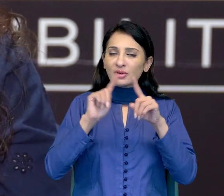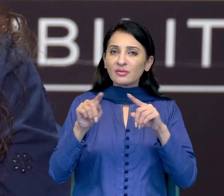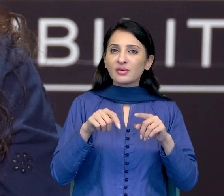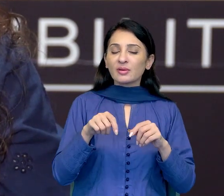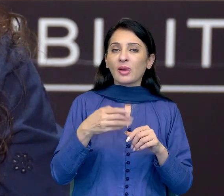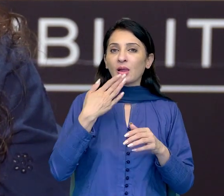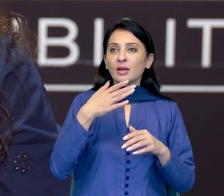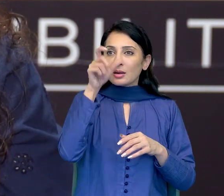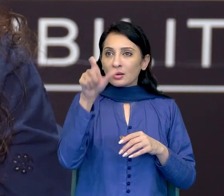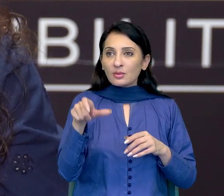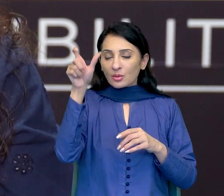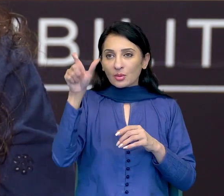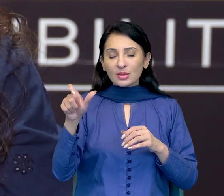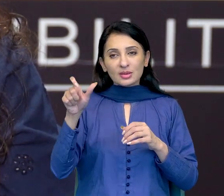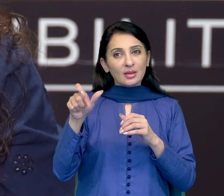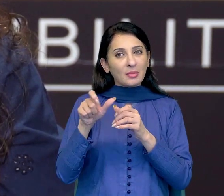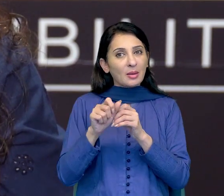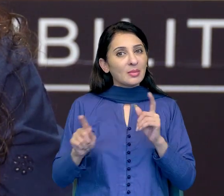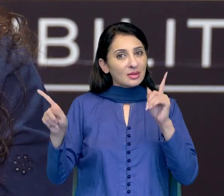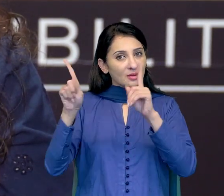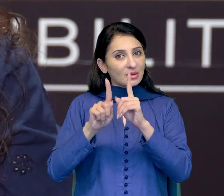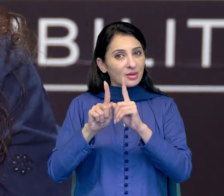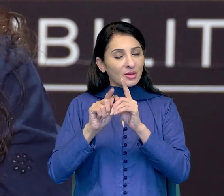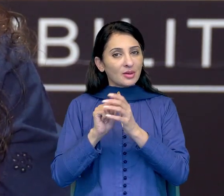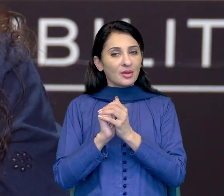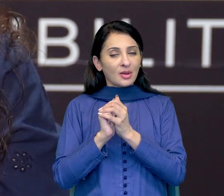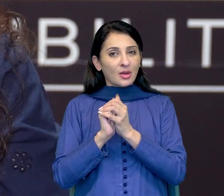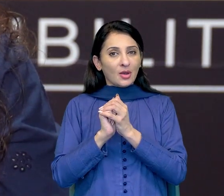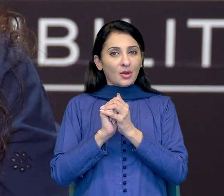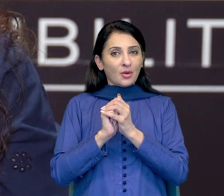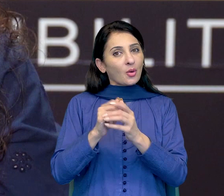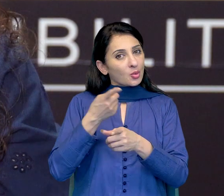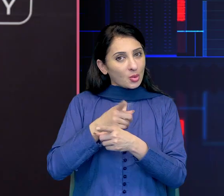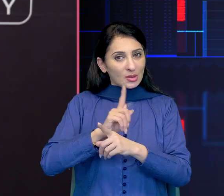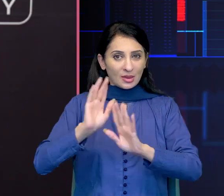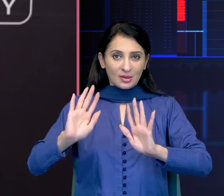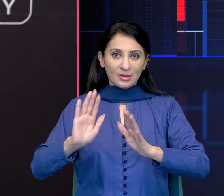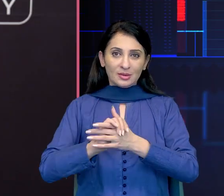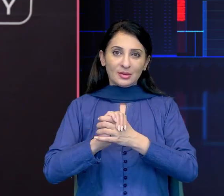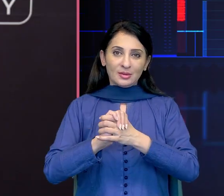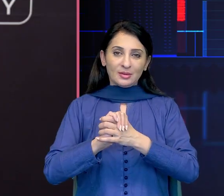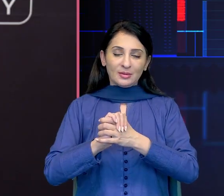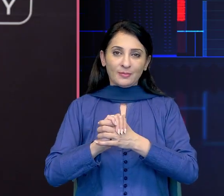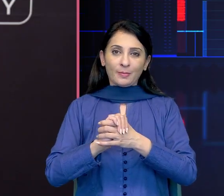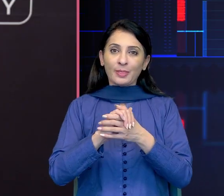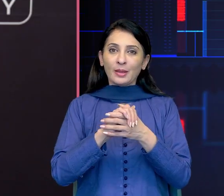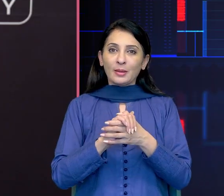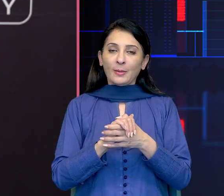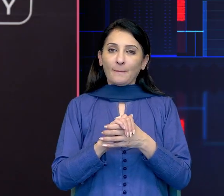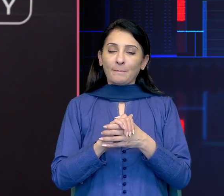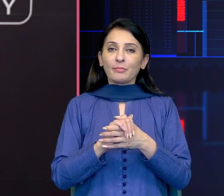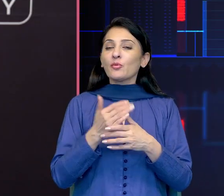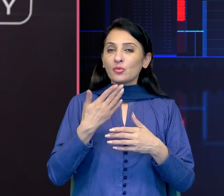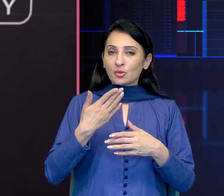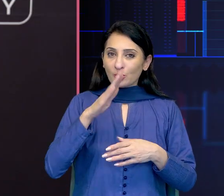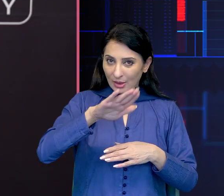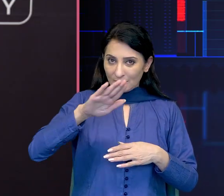was an amazing experience with these students, and meeting students from other universities as well, where I